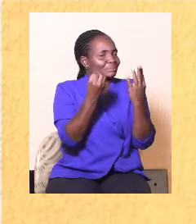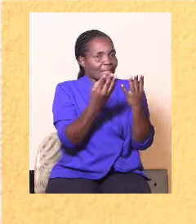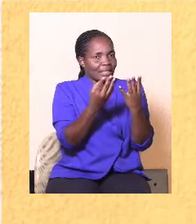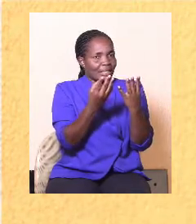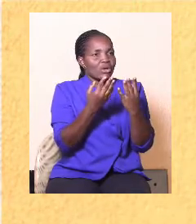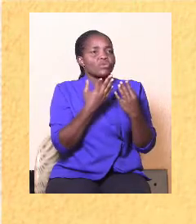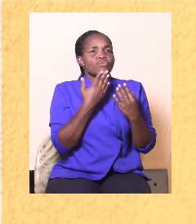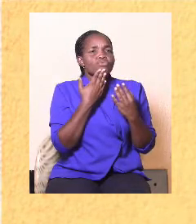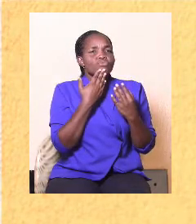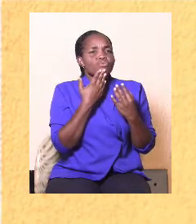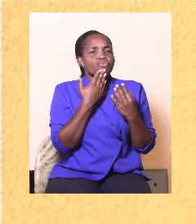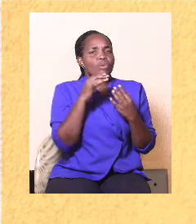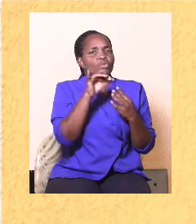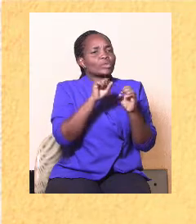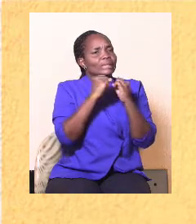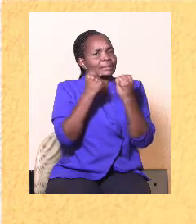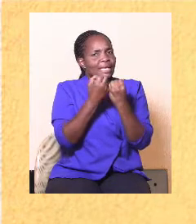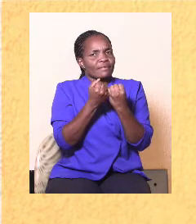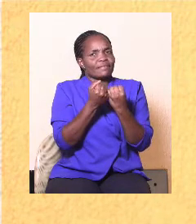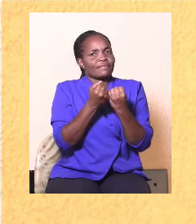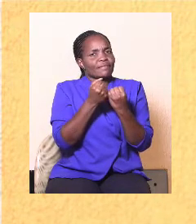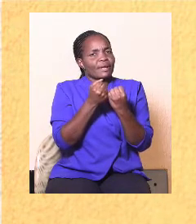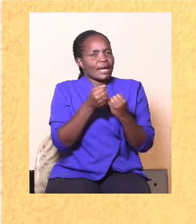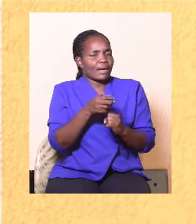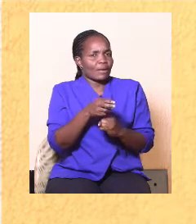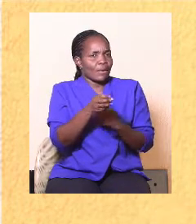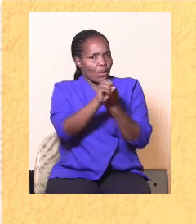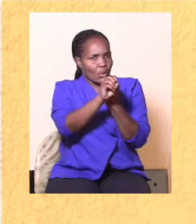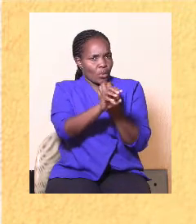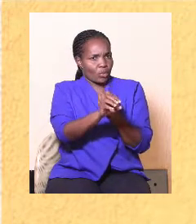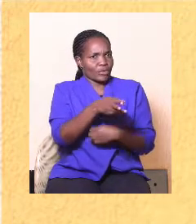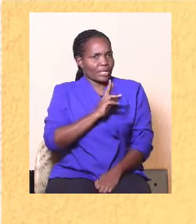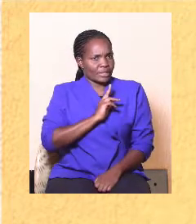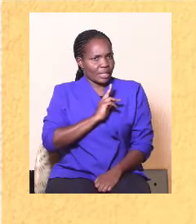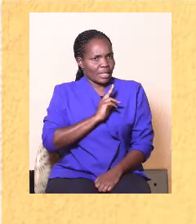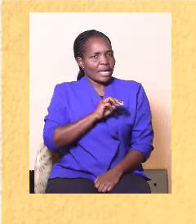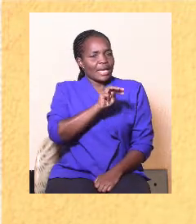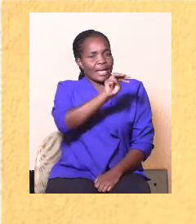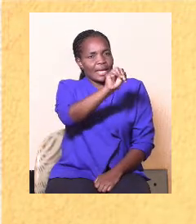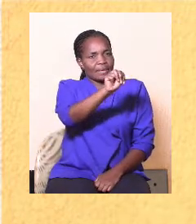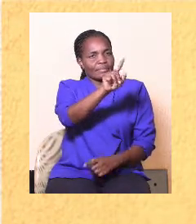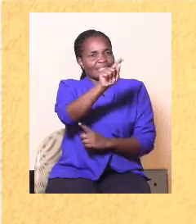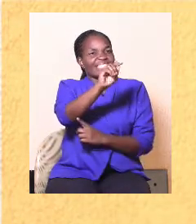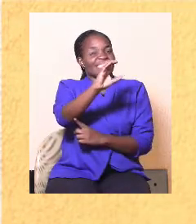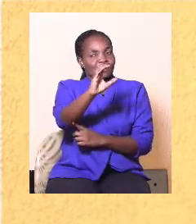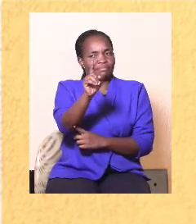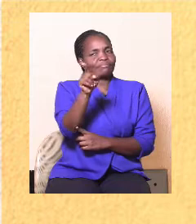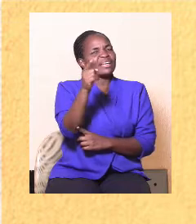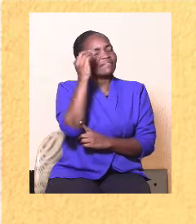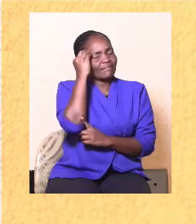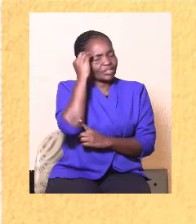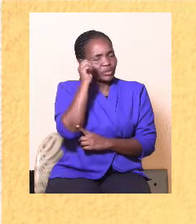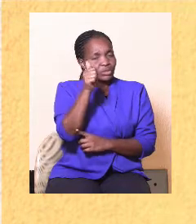fully empowered to answer these questions. They know how the system works. So if you want